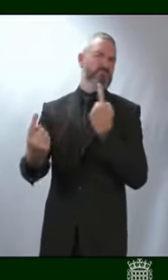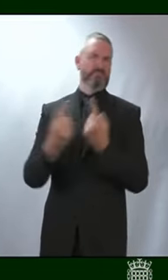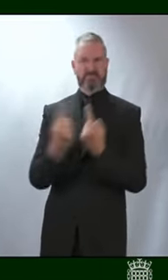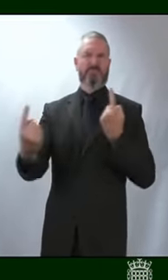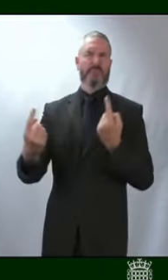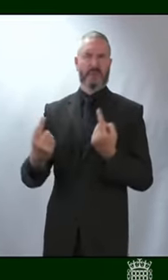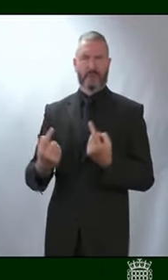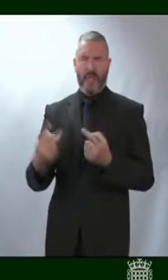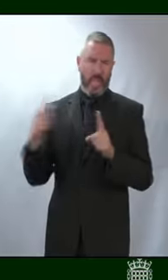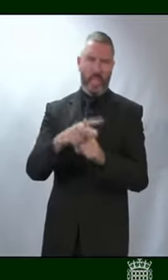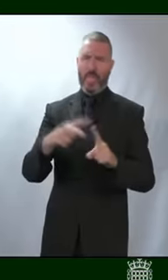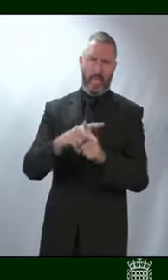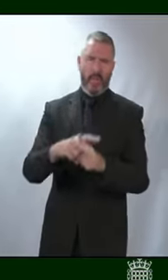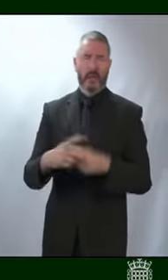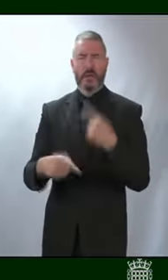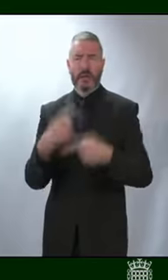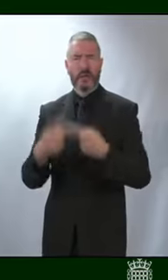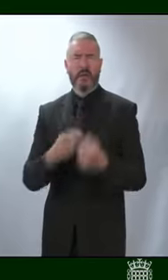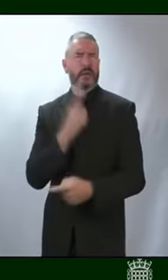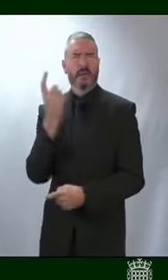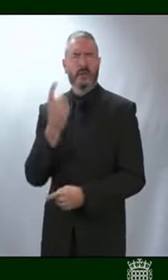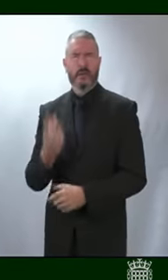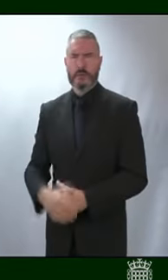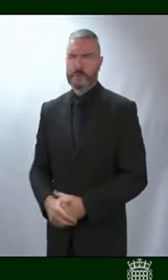knocks it from the sidelines, Mr. Speaker.